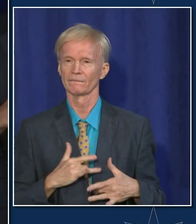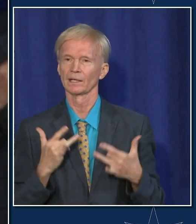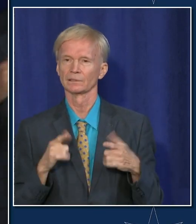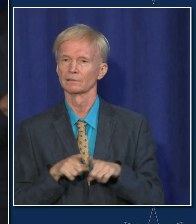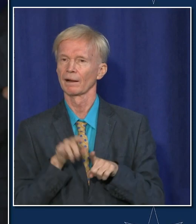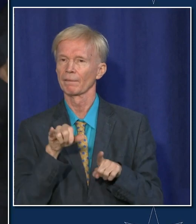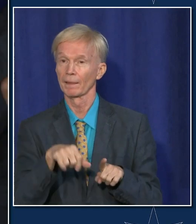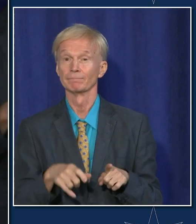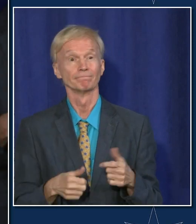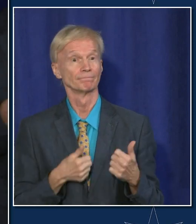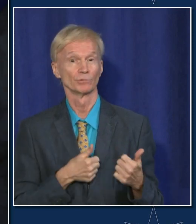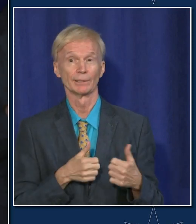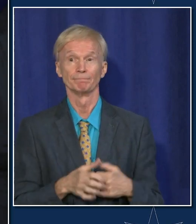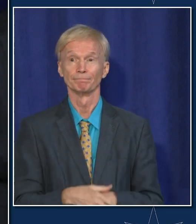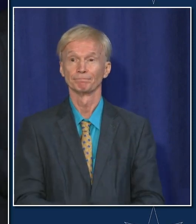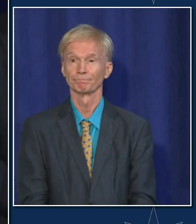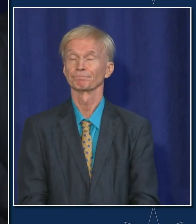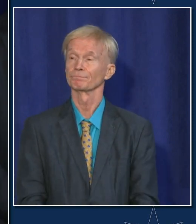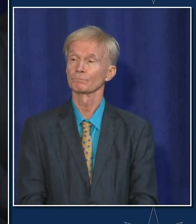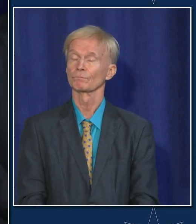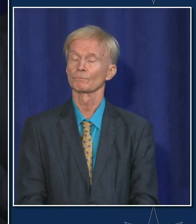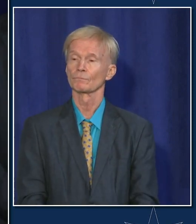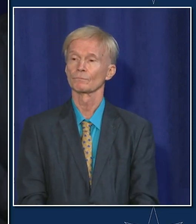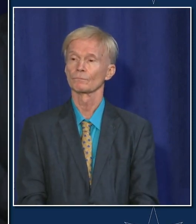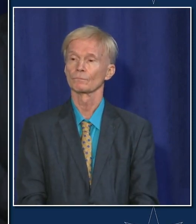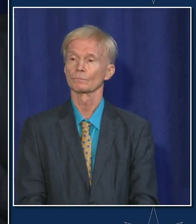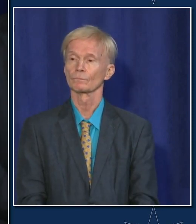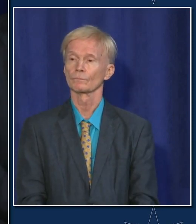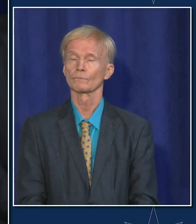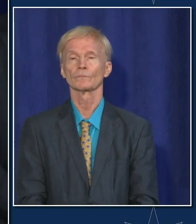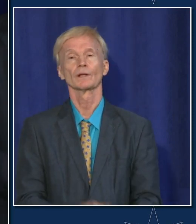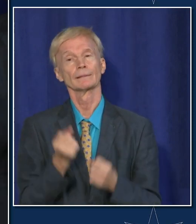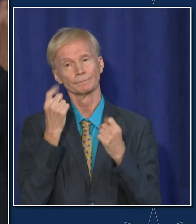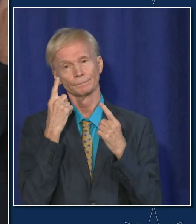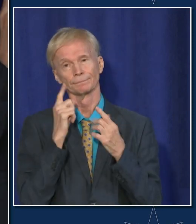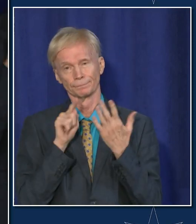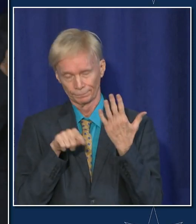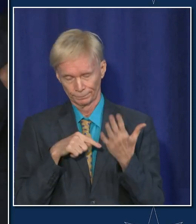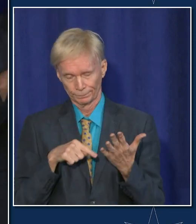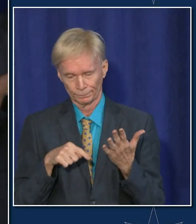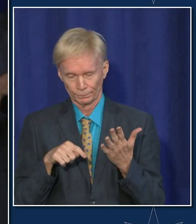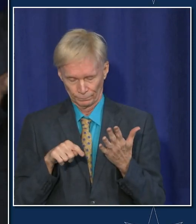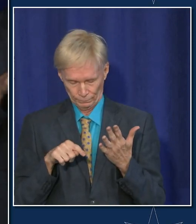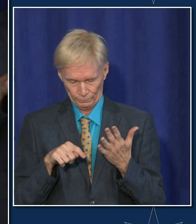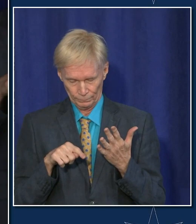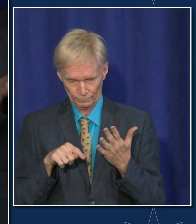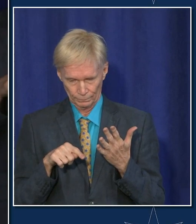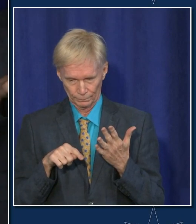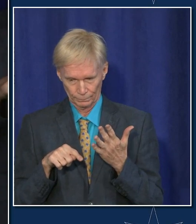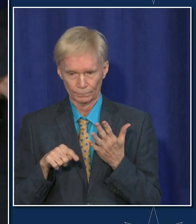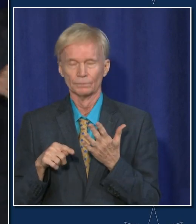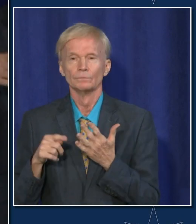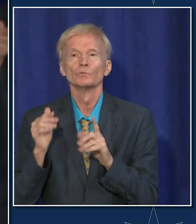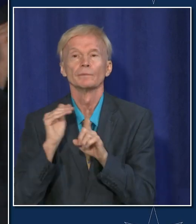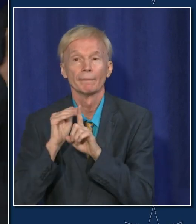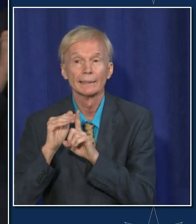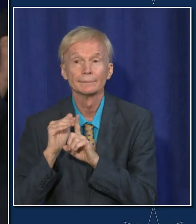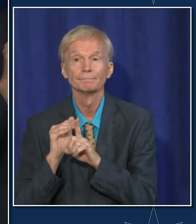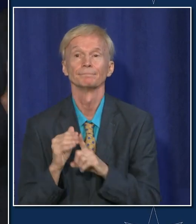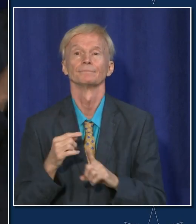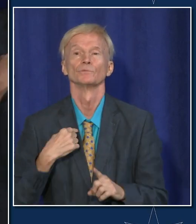being taken? Great question. So to take sort of the follow-up piece first. So like I started out just reminding everybody,